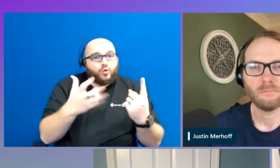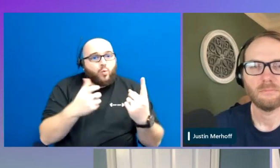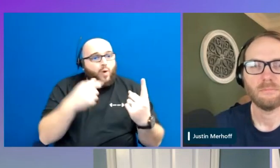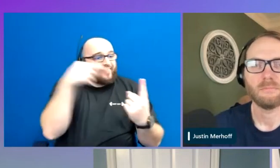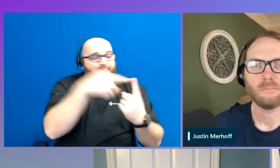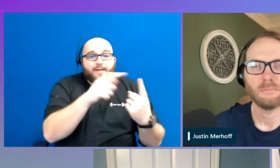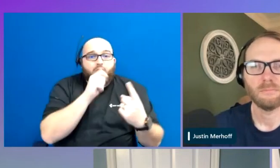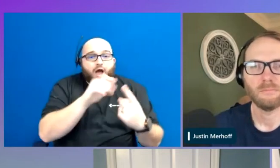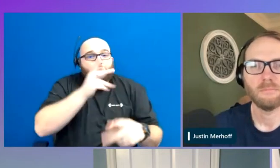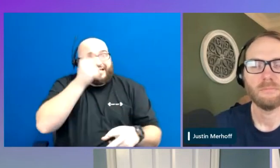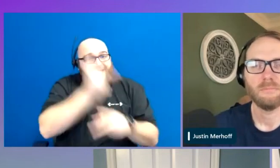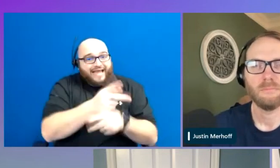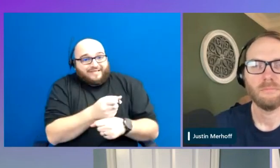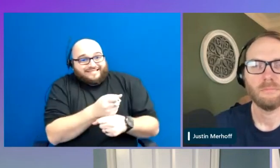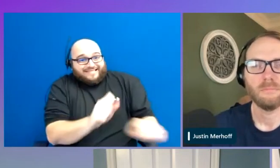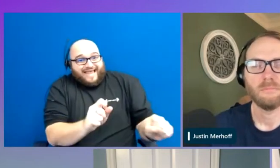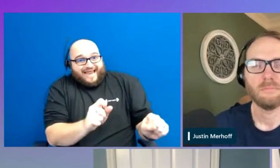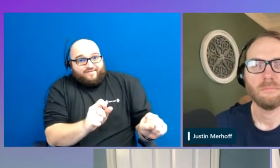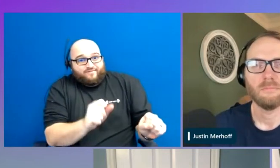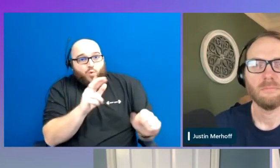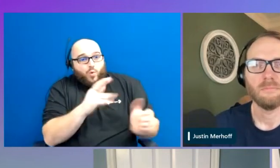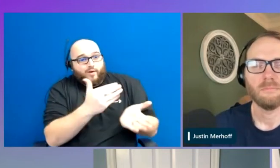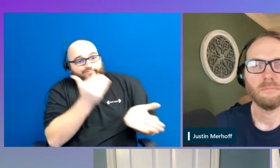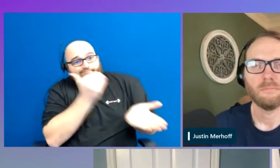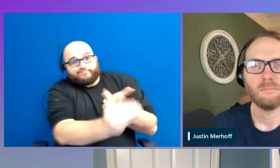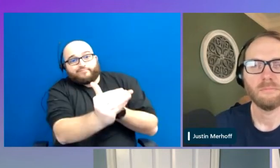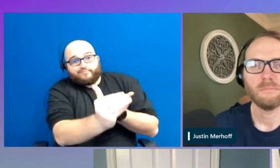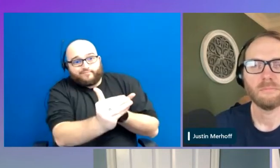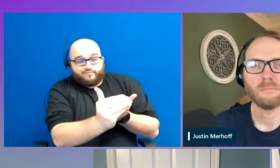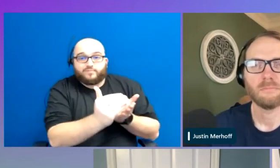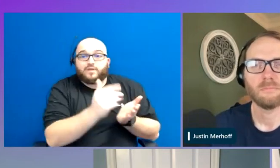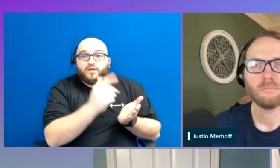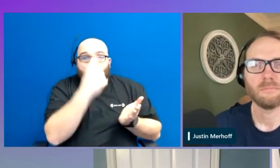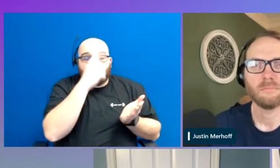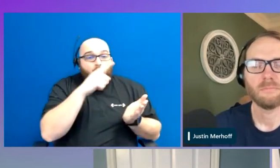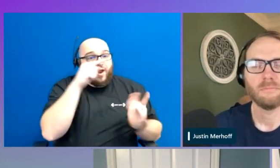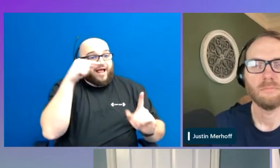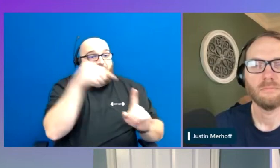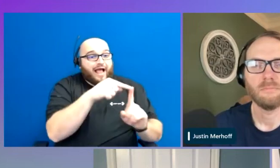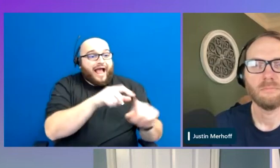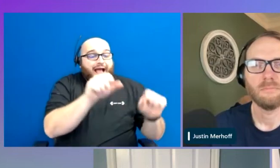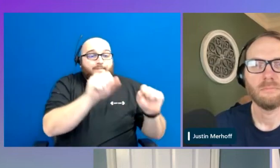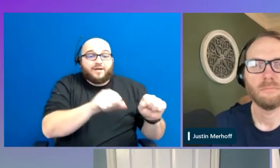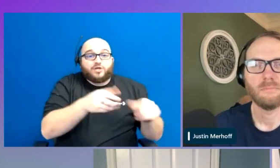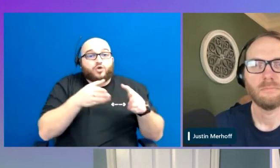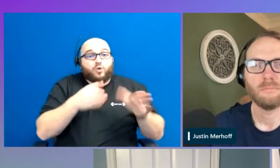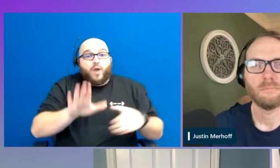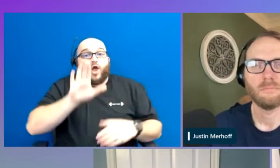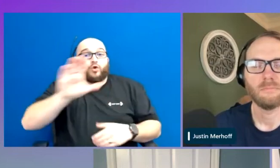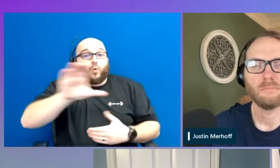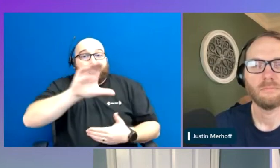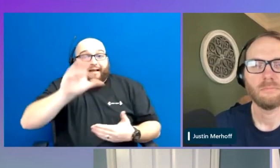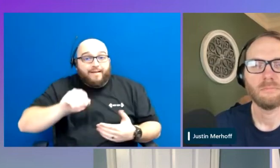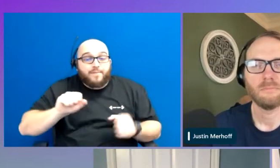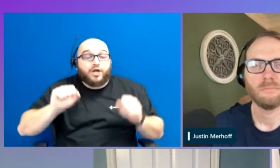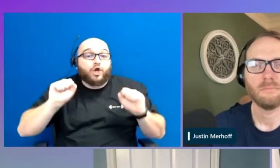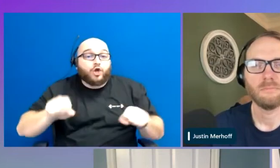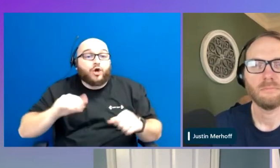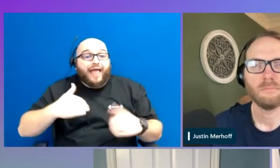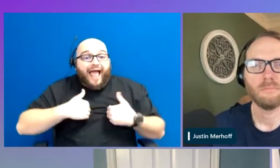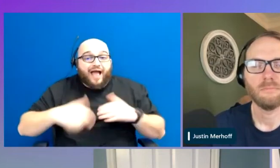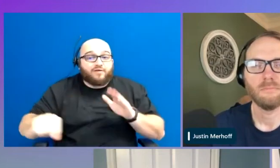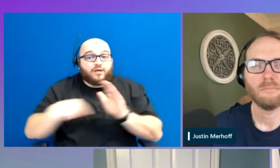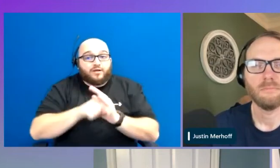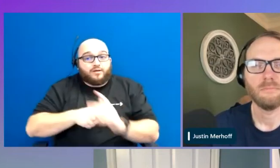protected, and or provide potentially a way that your organization could be impacted due